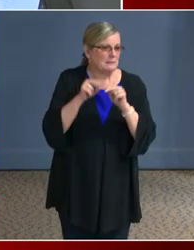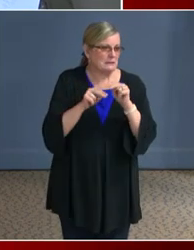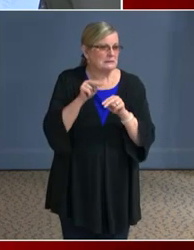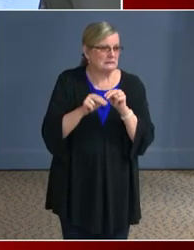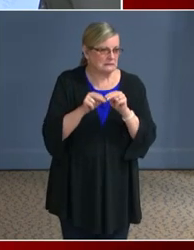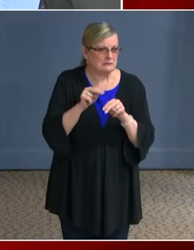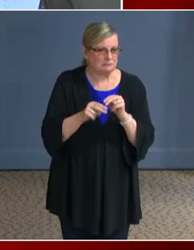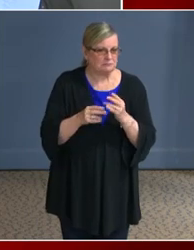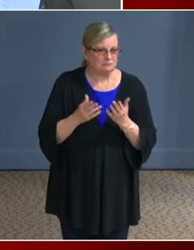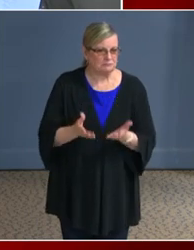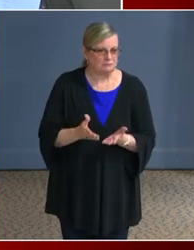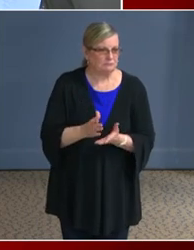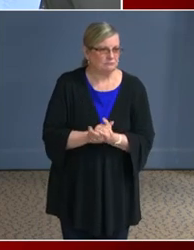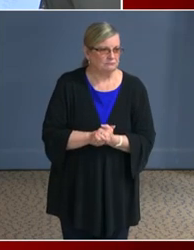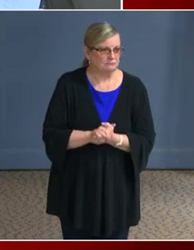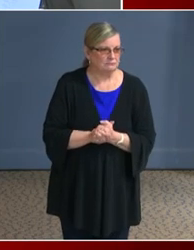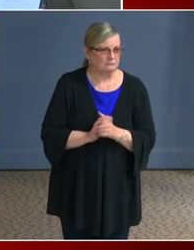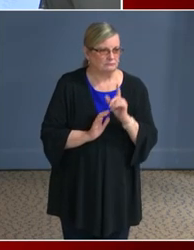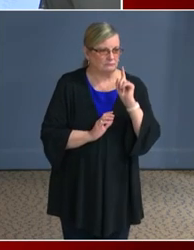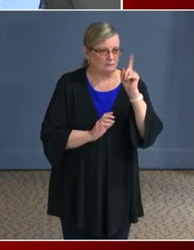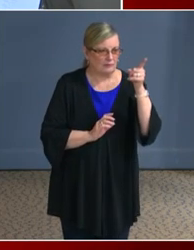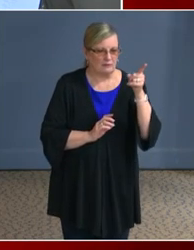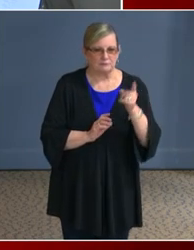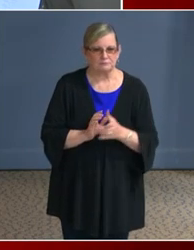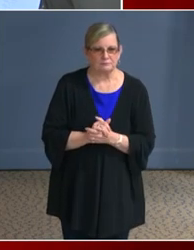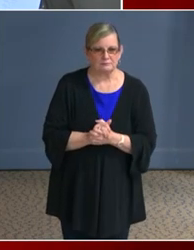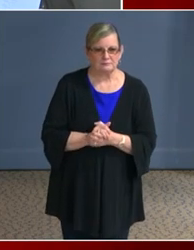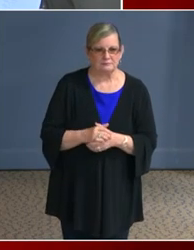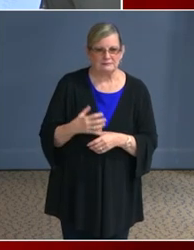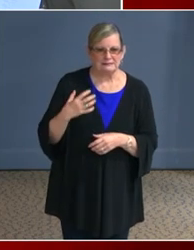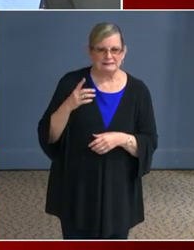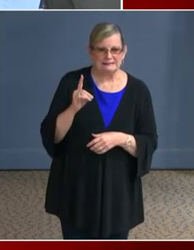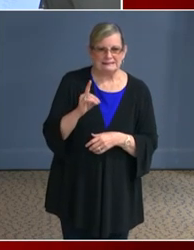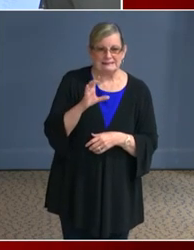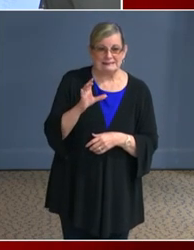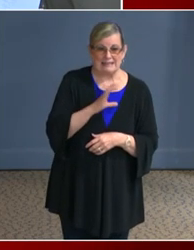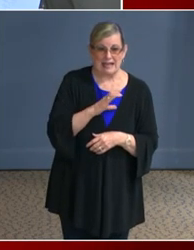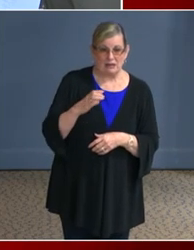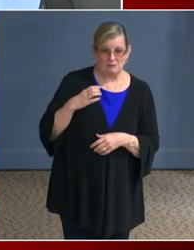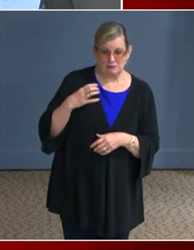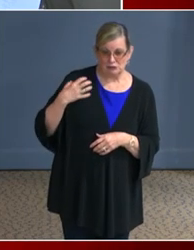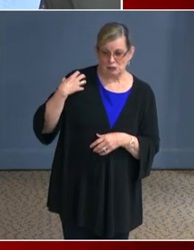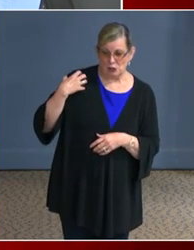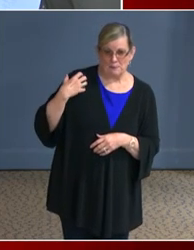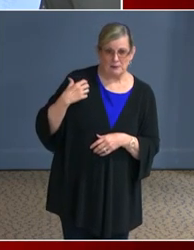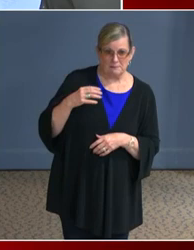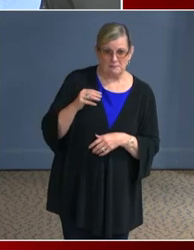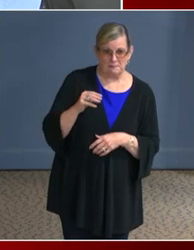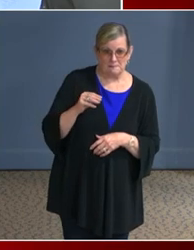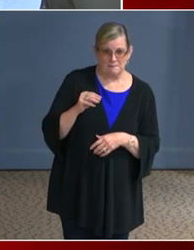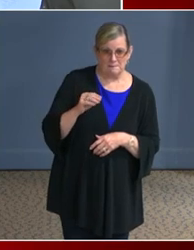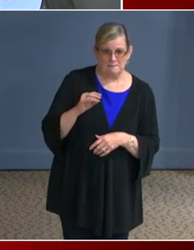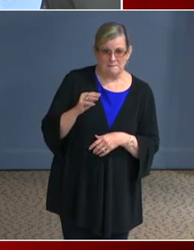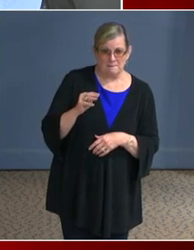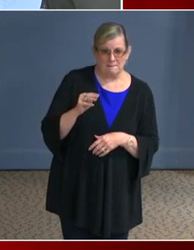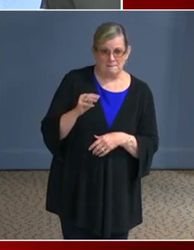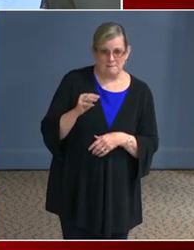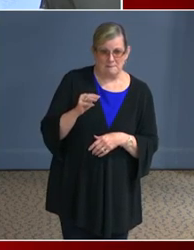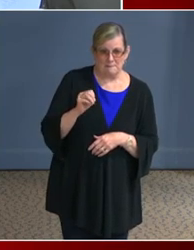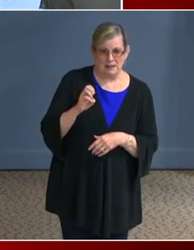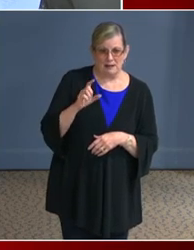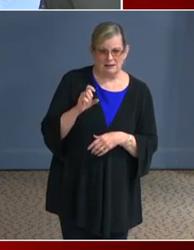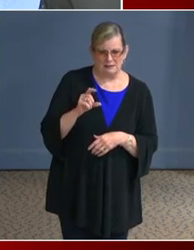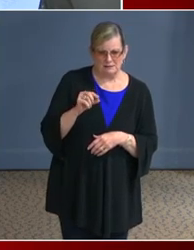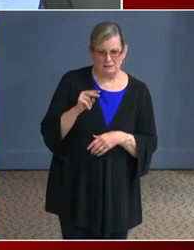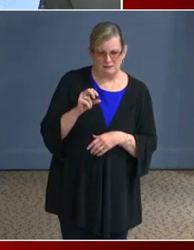Yes, sir. Chairman Mendelson is considering or proposing rather I guess a rollback of the eviction